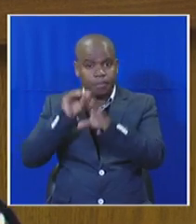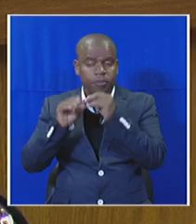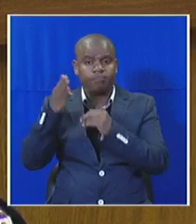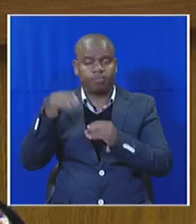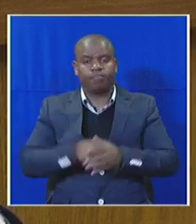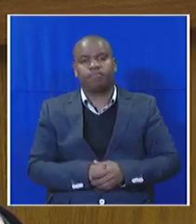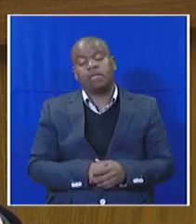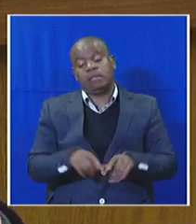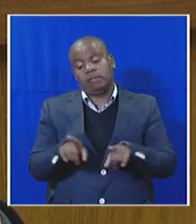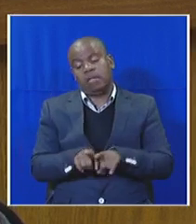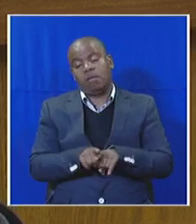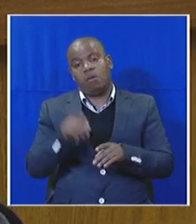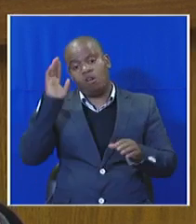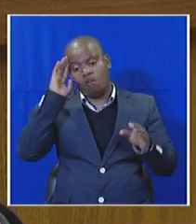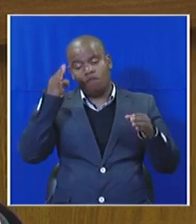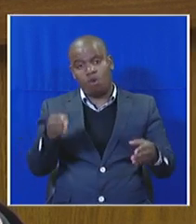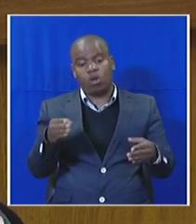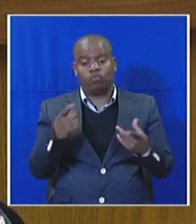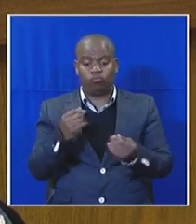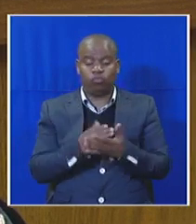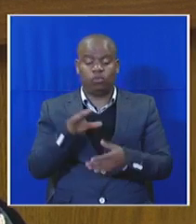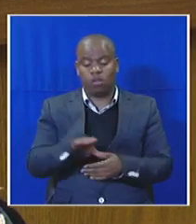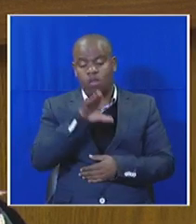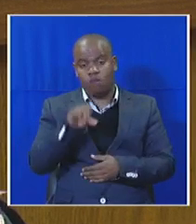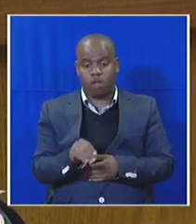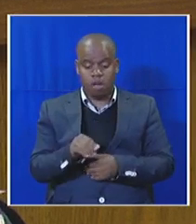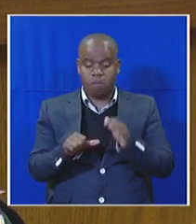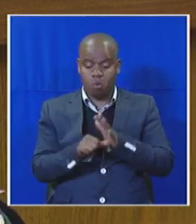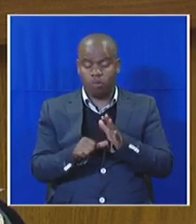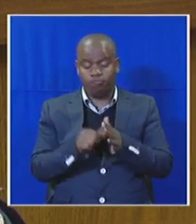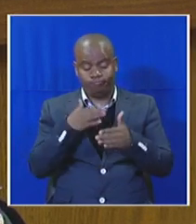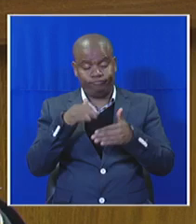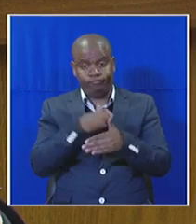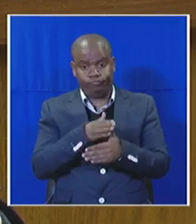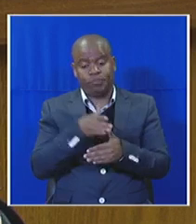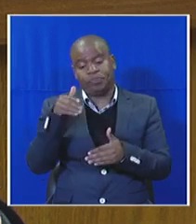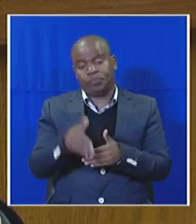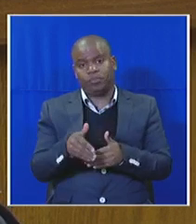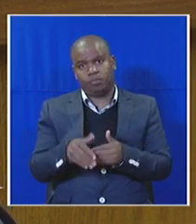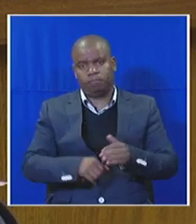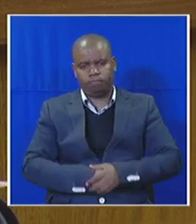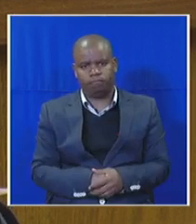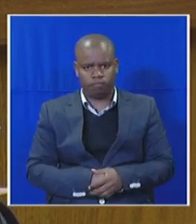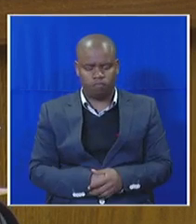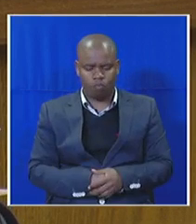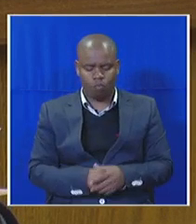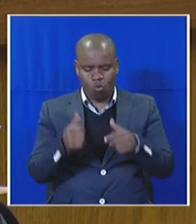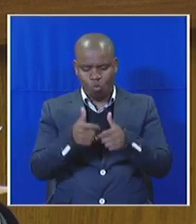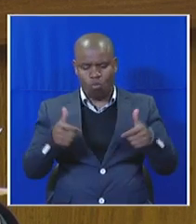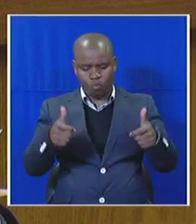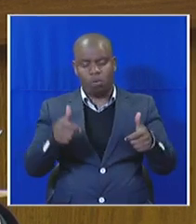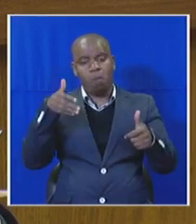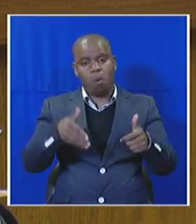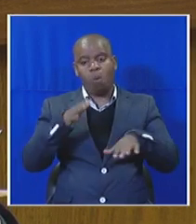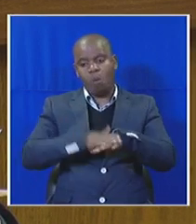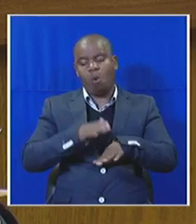also focus on addressing South Africa's key priorities. The Commission also